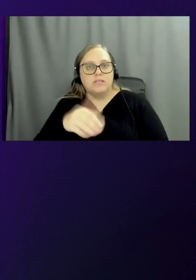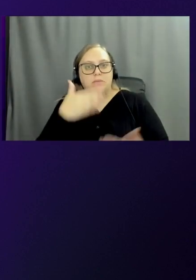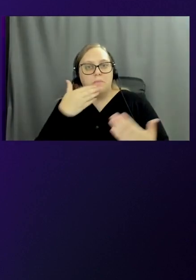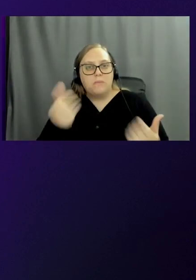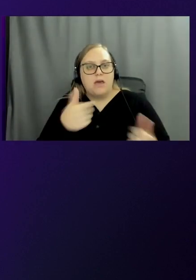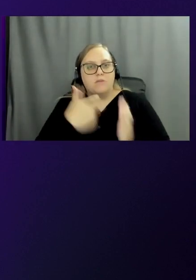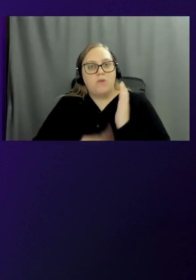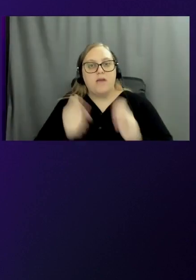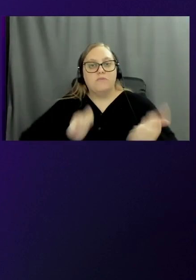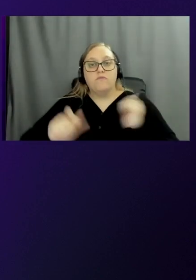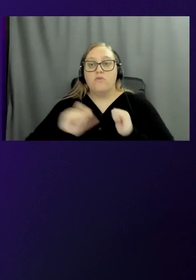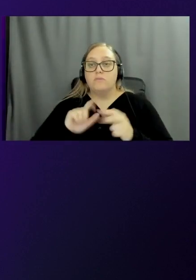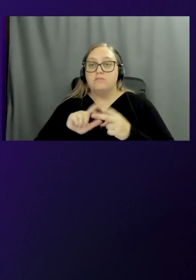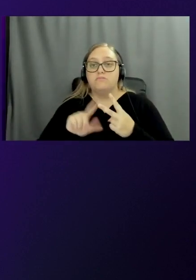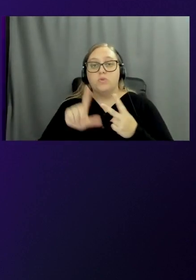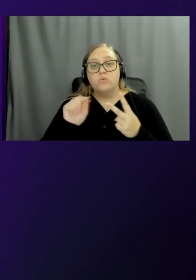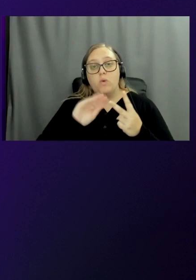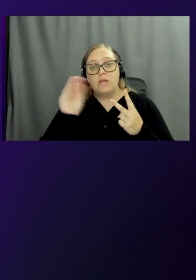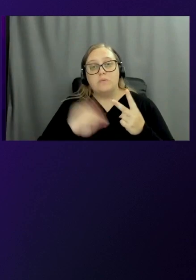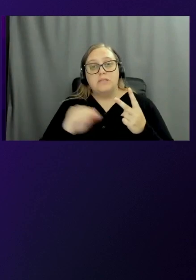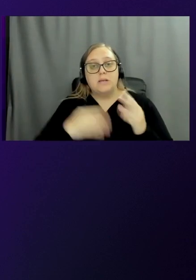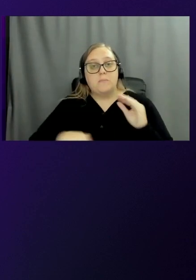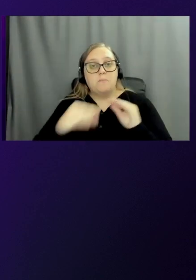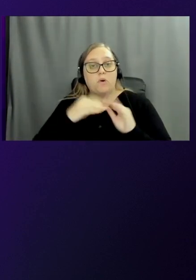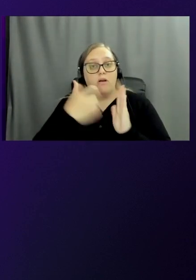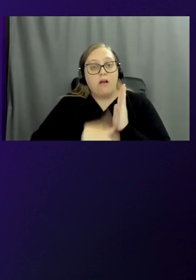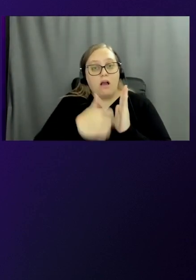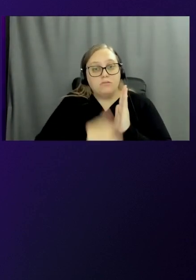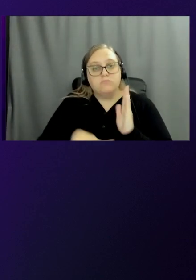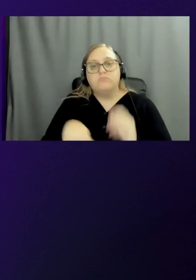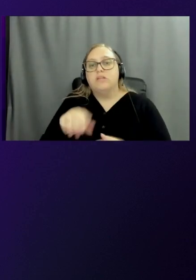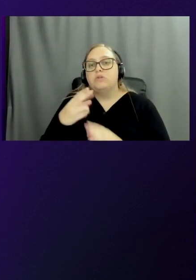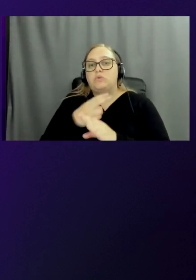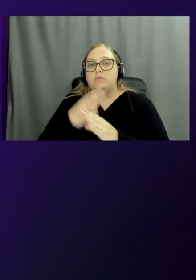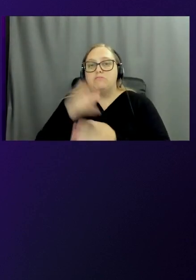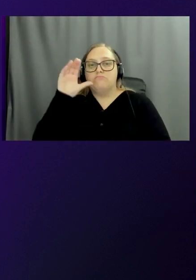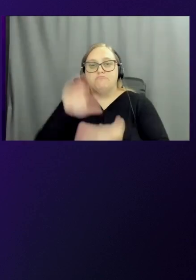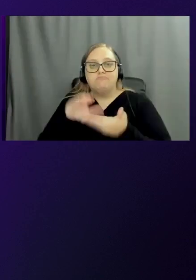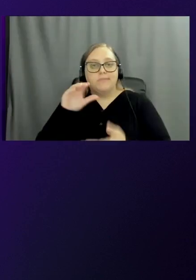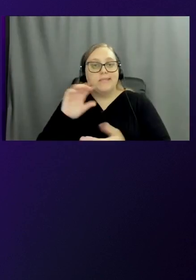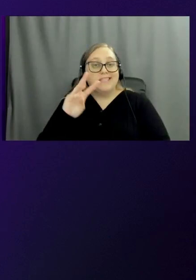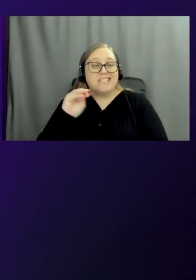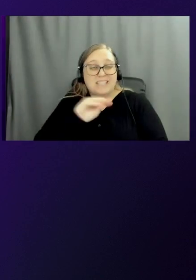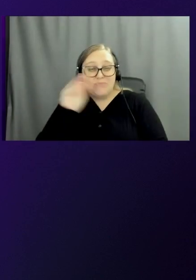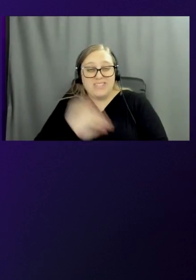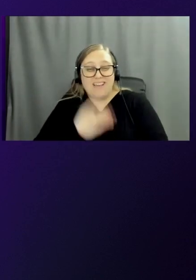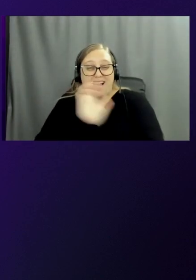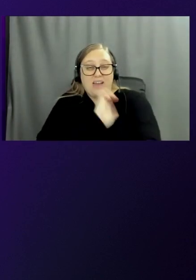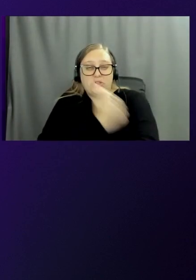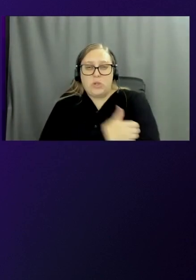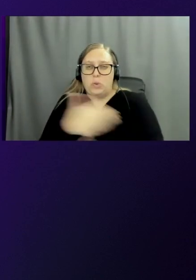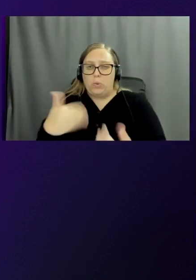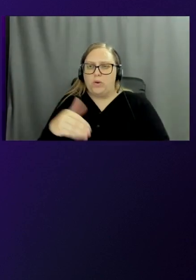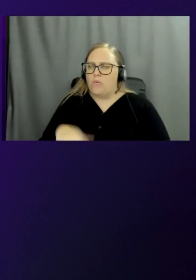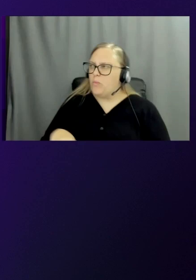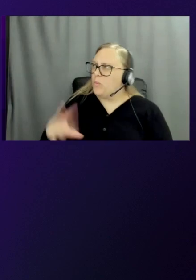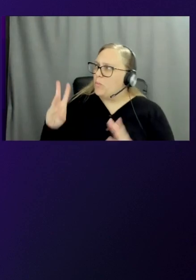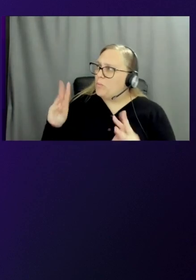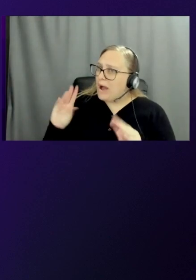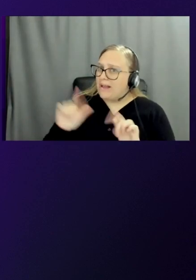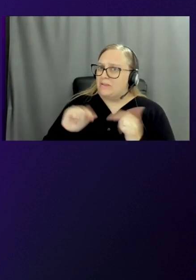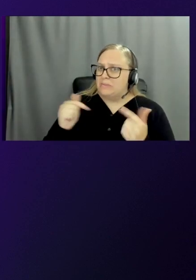20% lower cost, and using up to 60% less energy for the same performance. Wow, those are amazing big numbers. Of 40,000